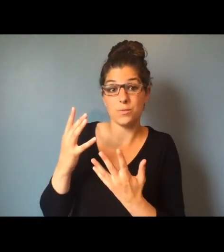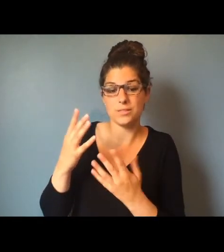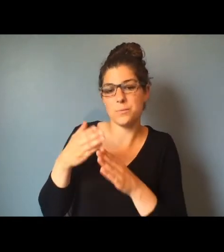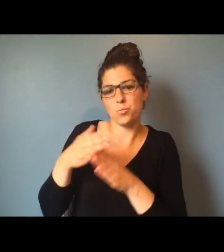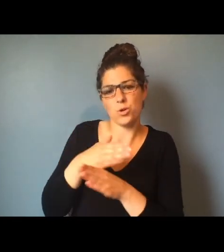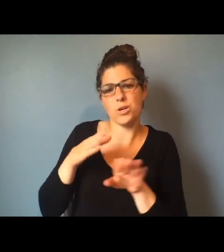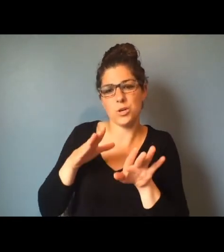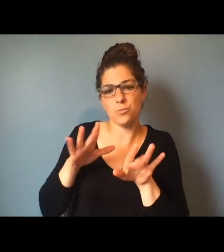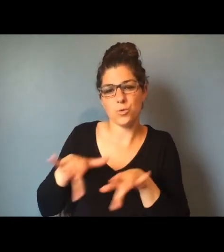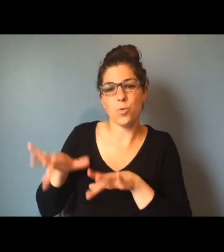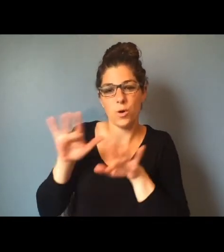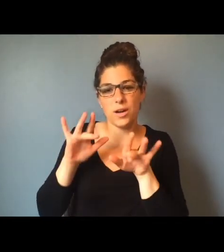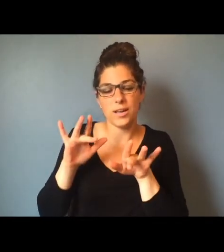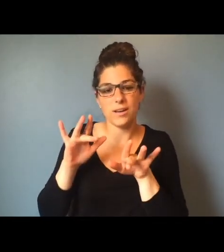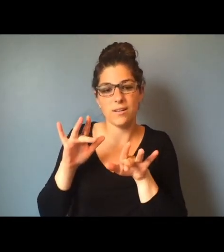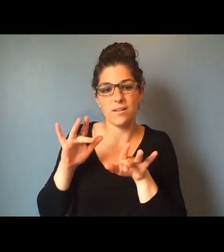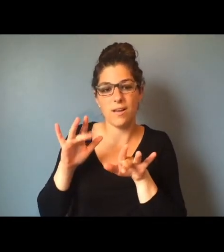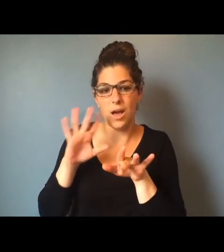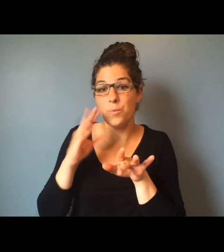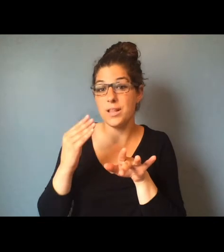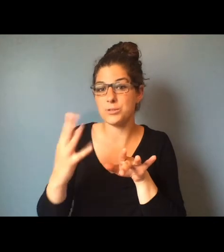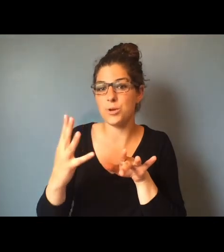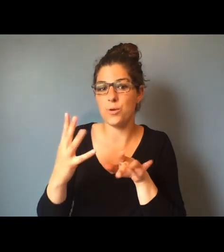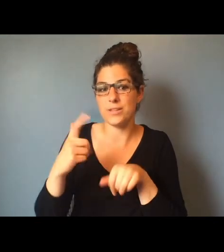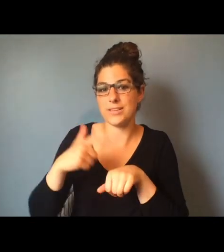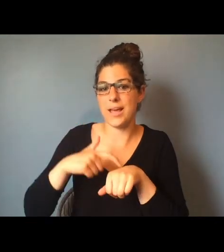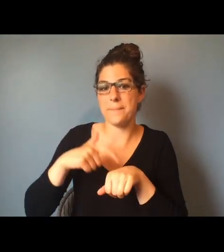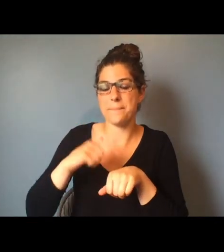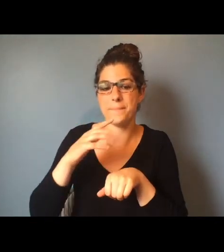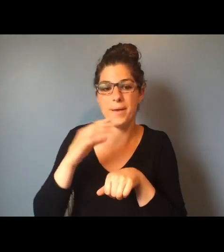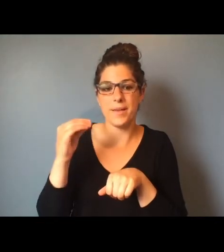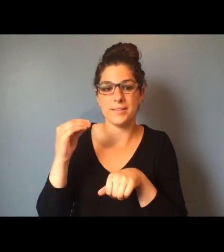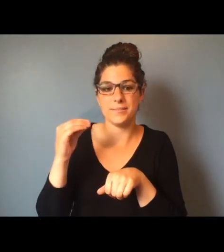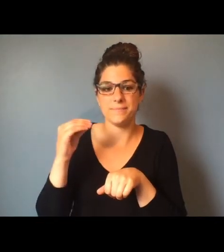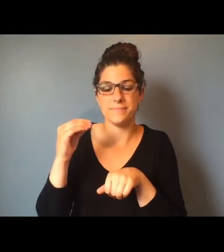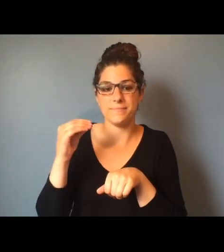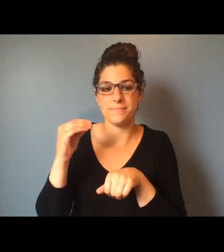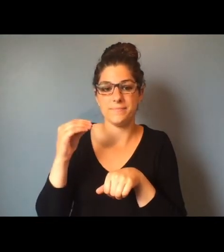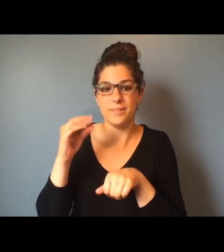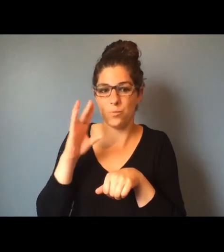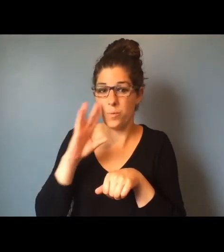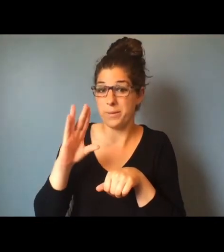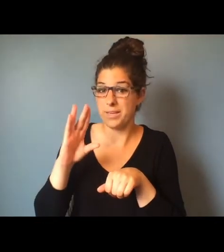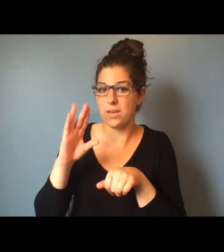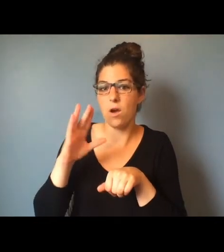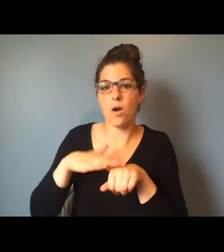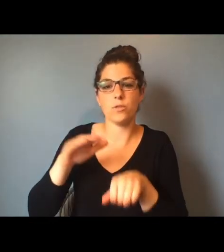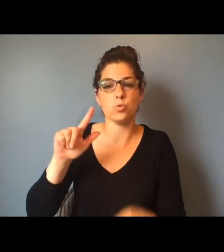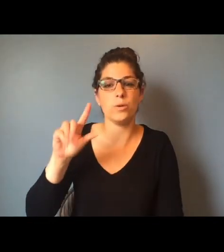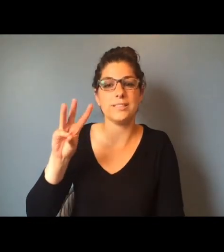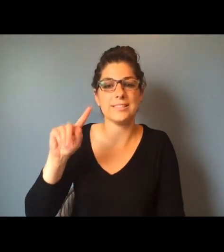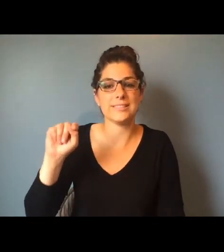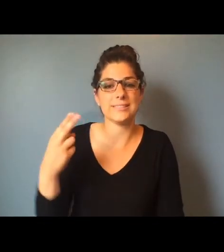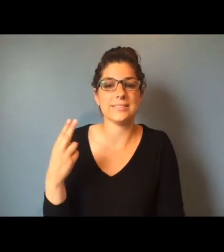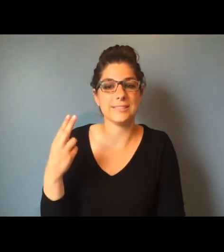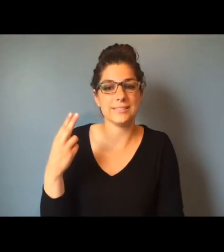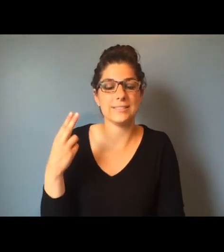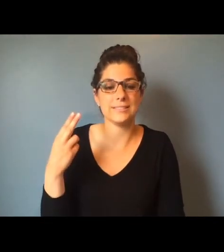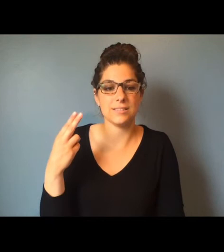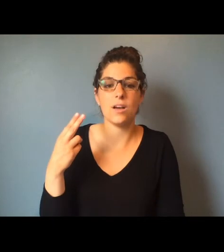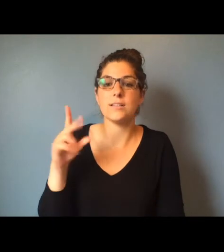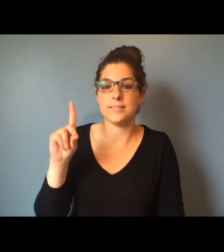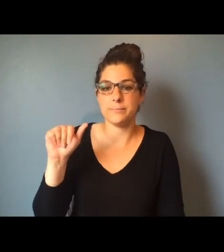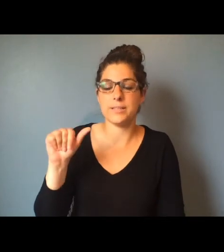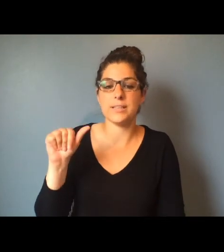pre-recorded, I'll let you know the time, and it's going to be aired on the 26th on the